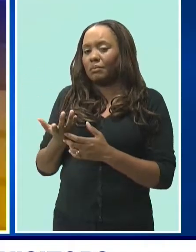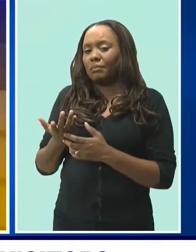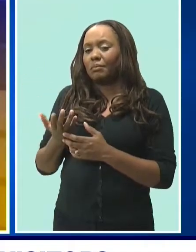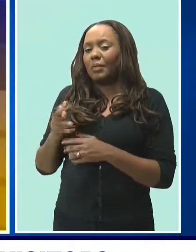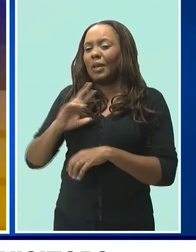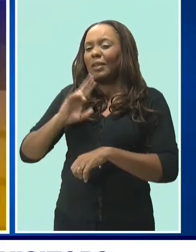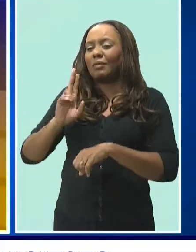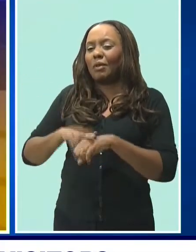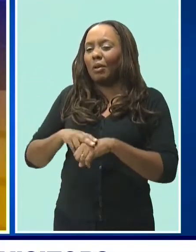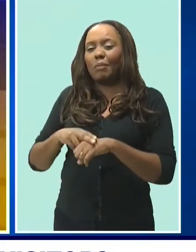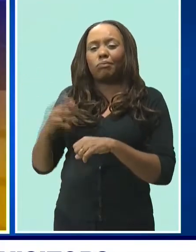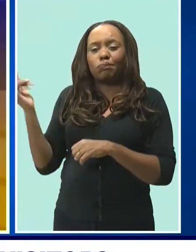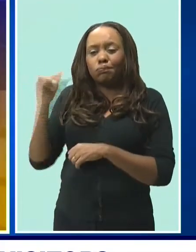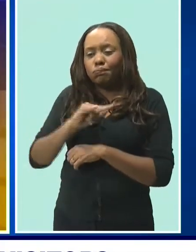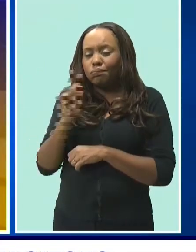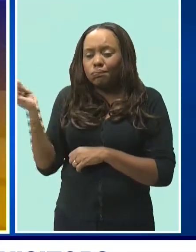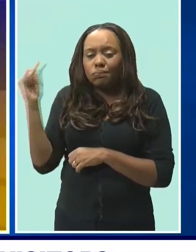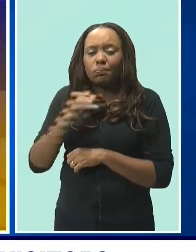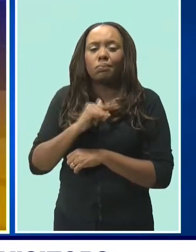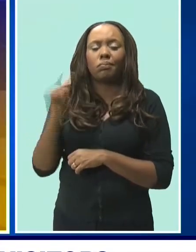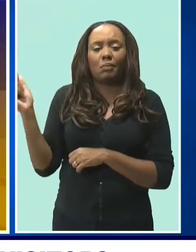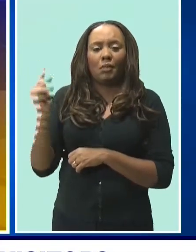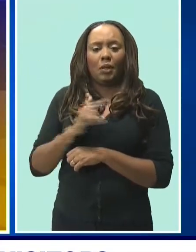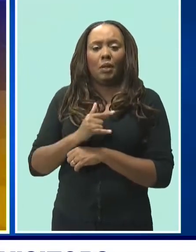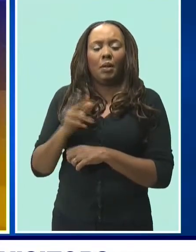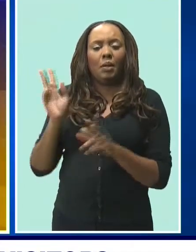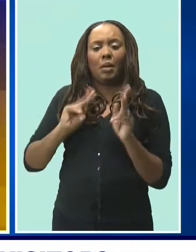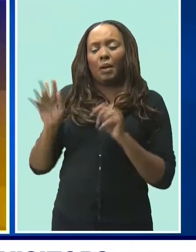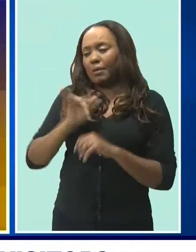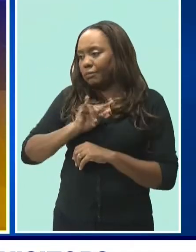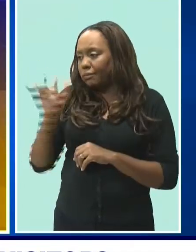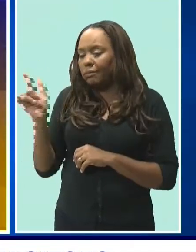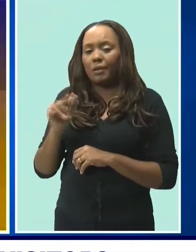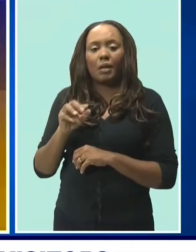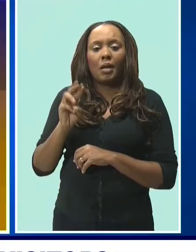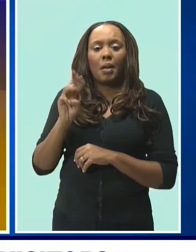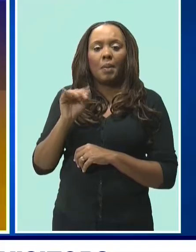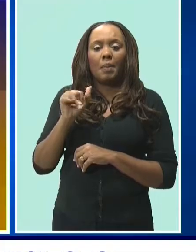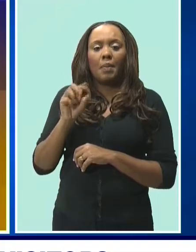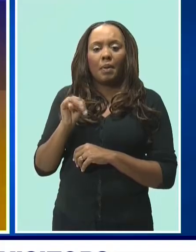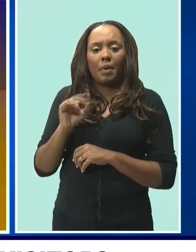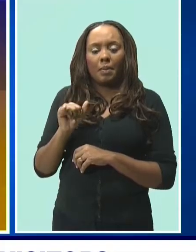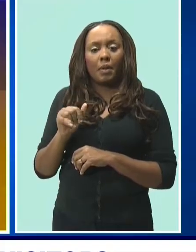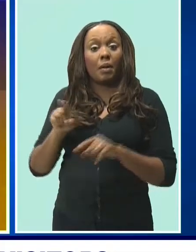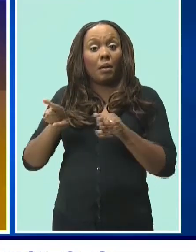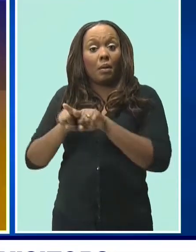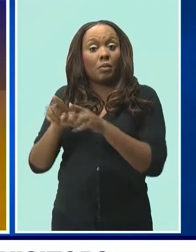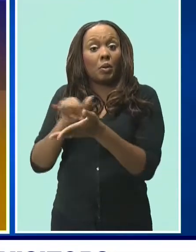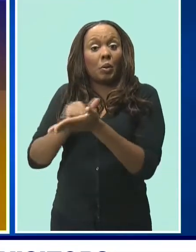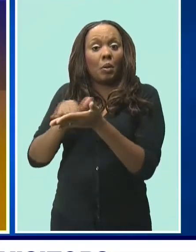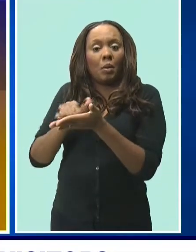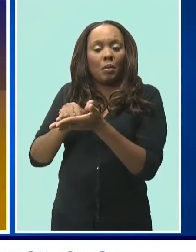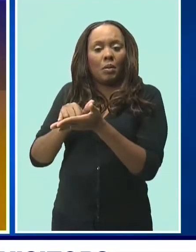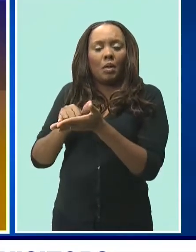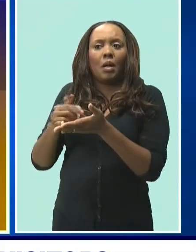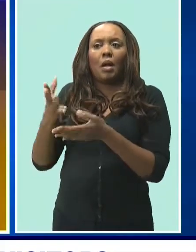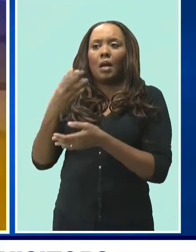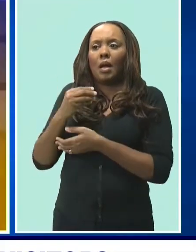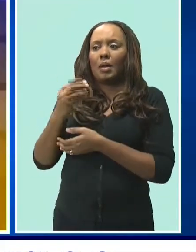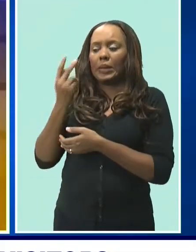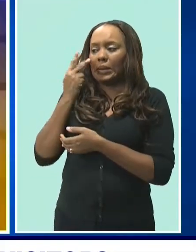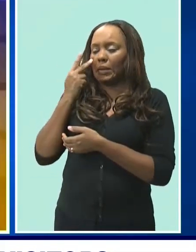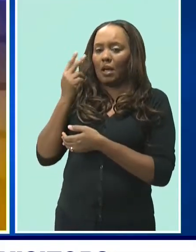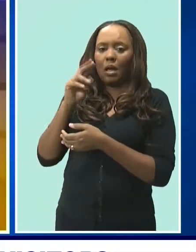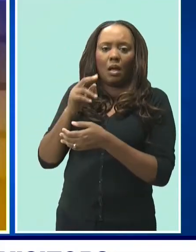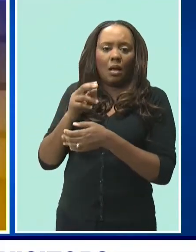one being Miami and the New York airport. And we are seeing a significant